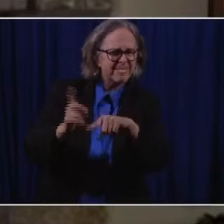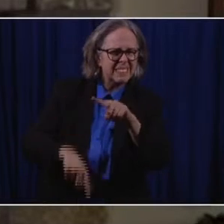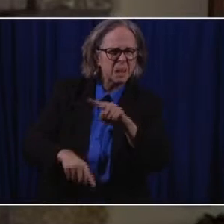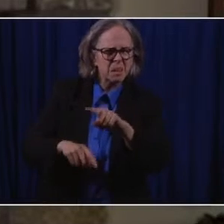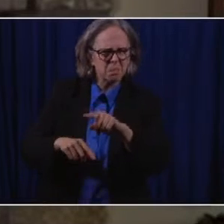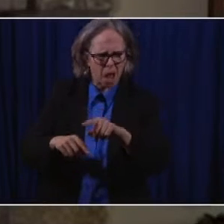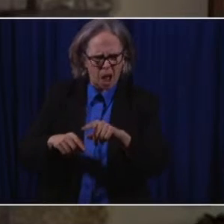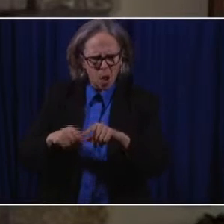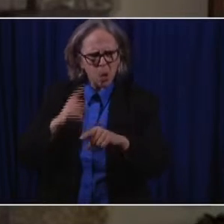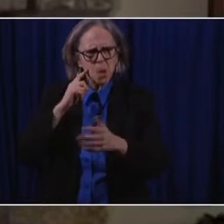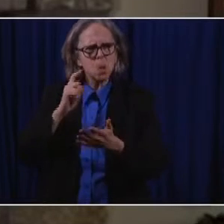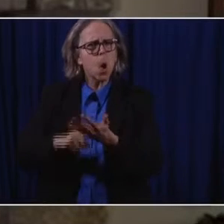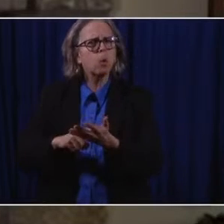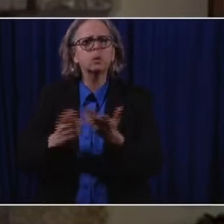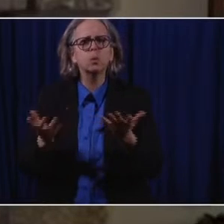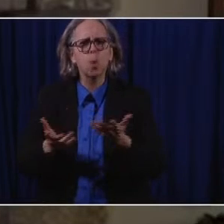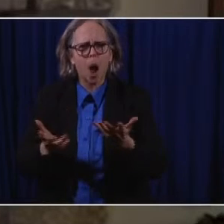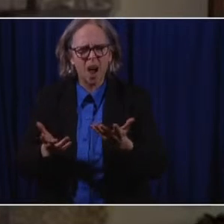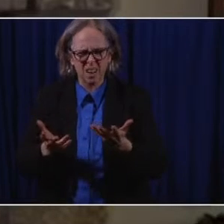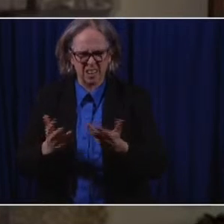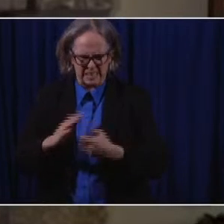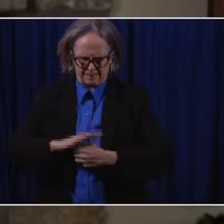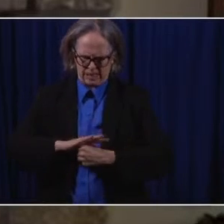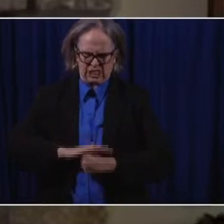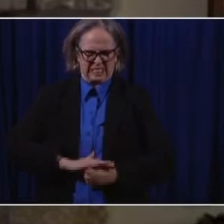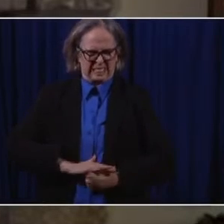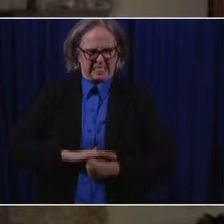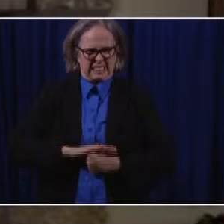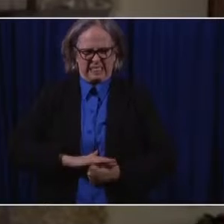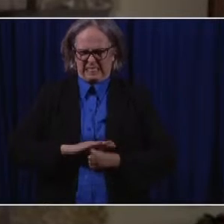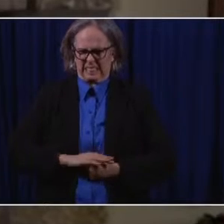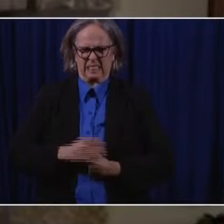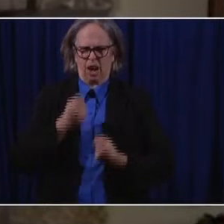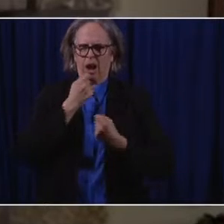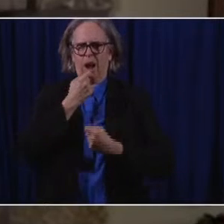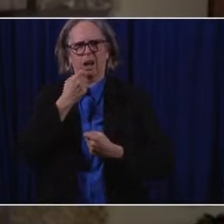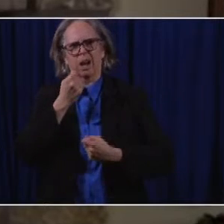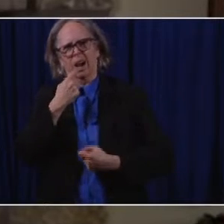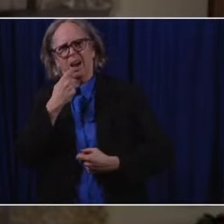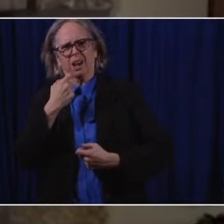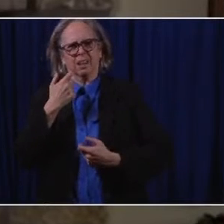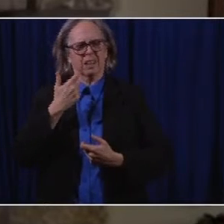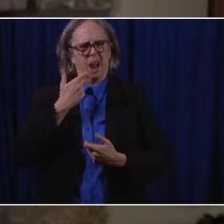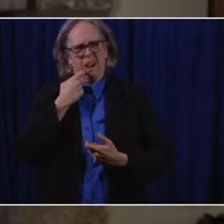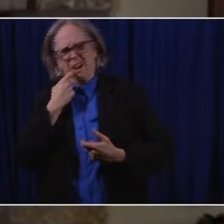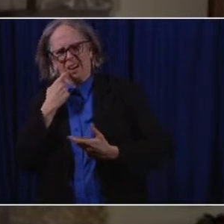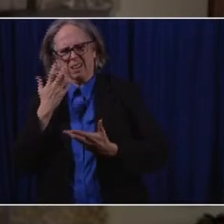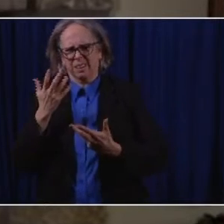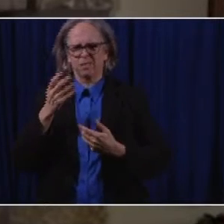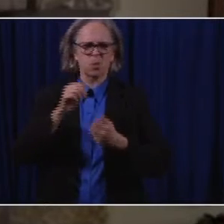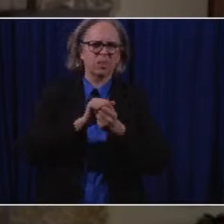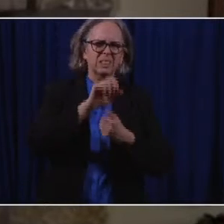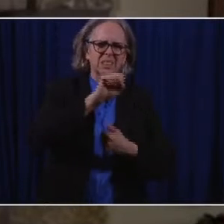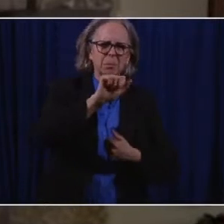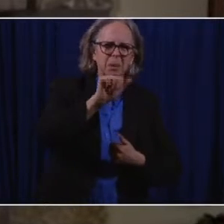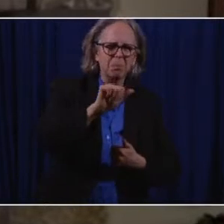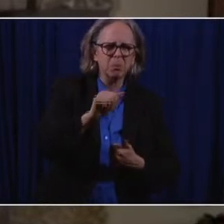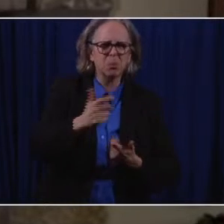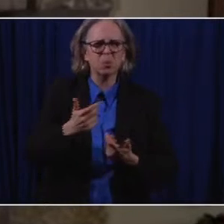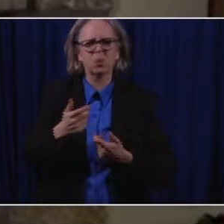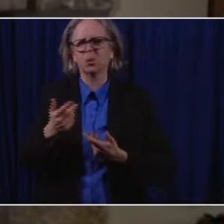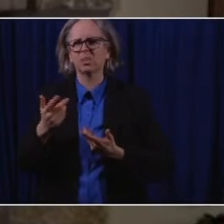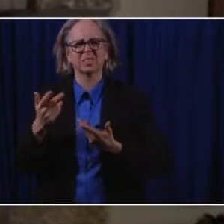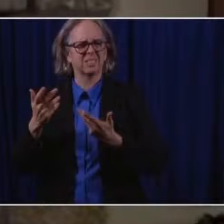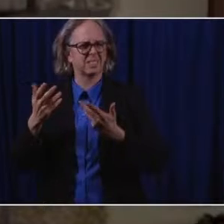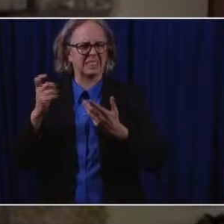many Ohioans face. As demand for mental health and substance use disorder treatment increases, I'm pleased to announce grants